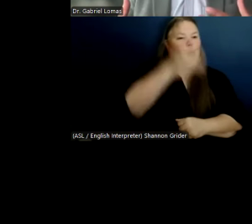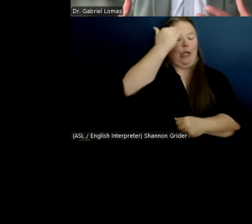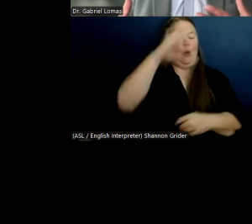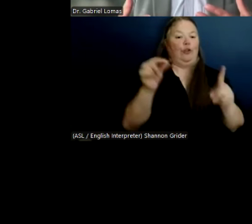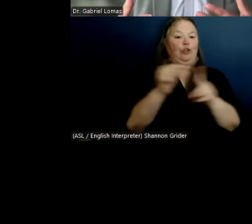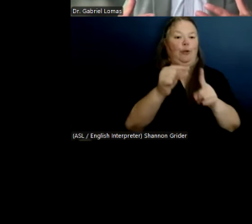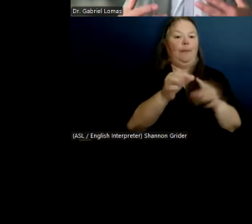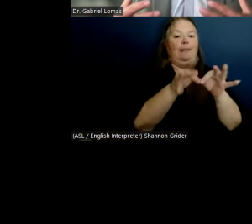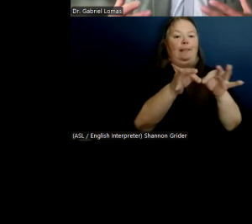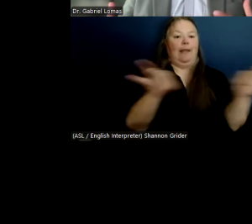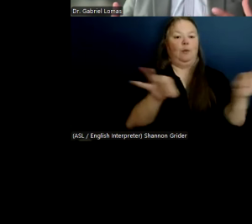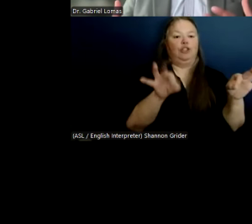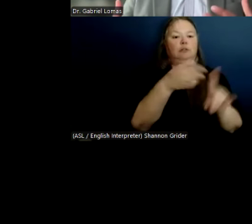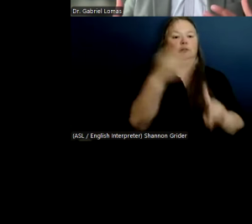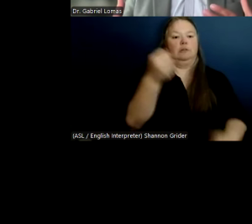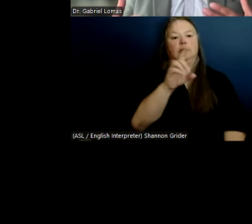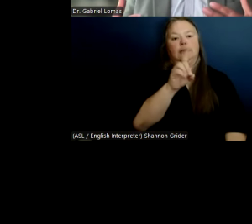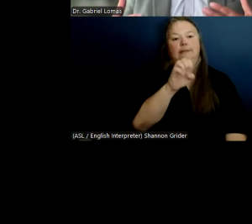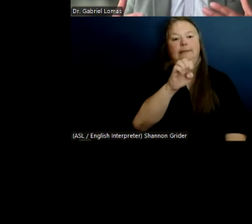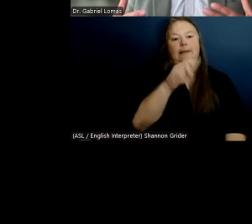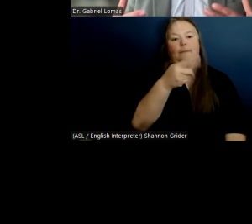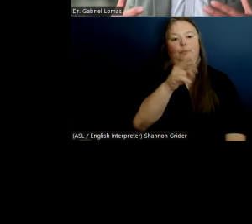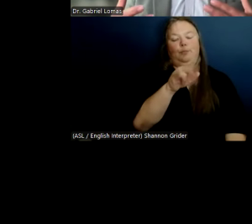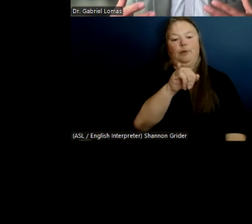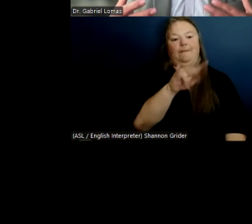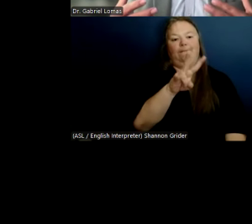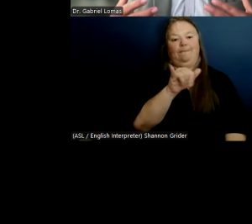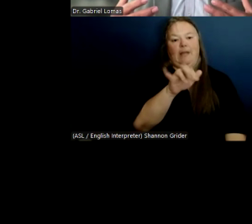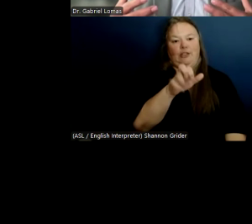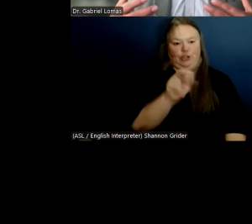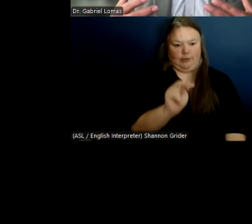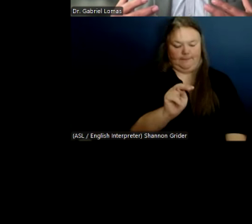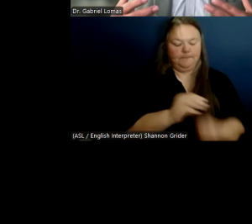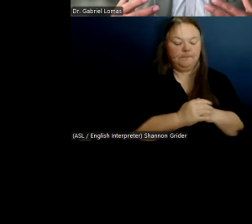popular term, language deprivation. Years ago,